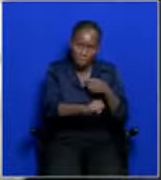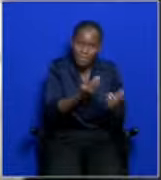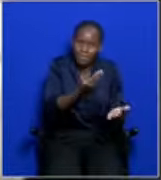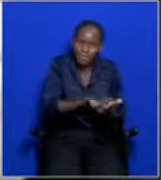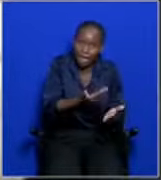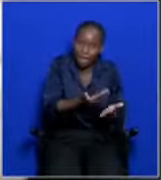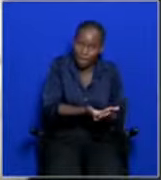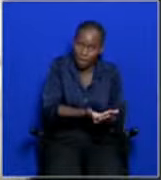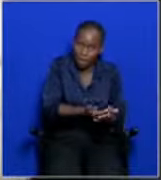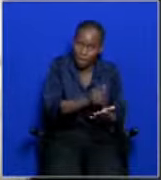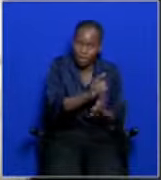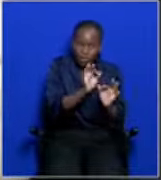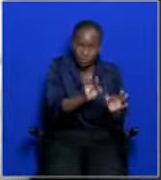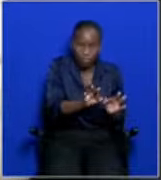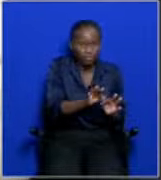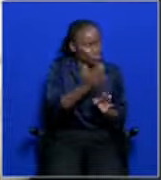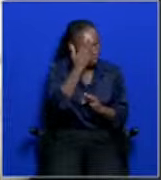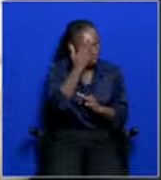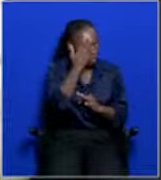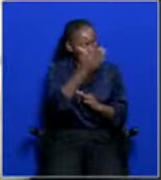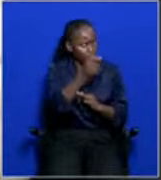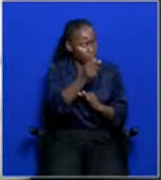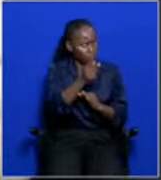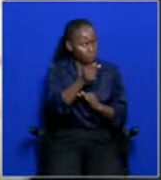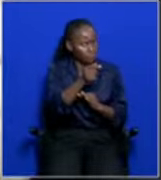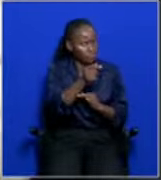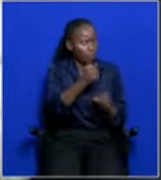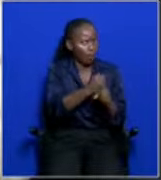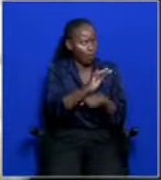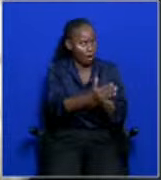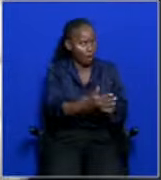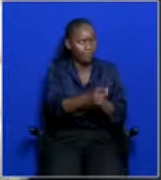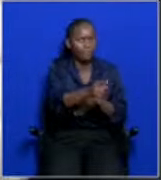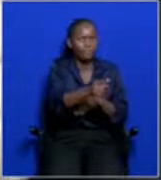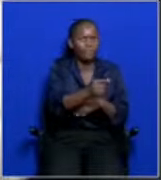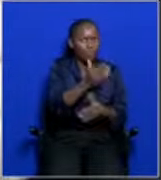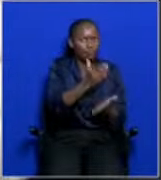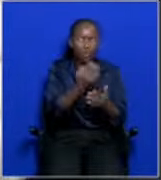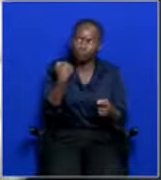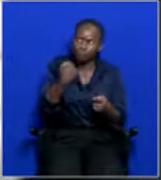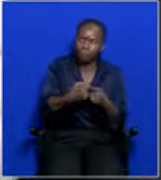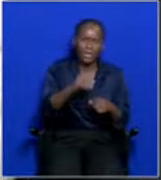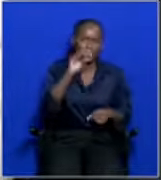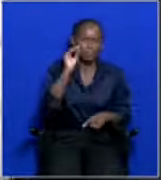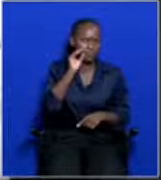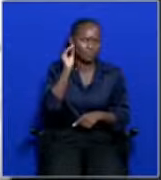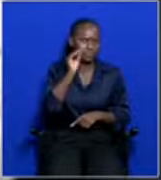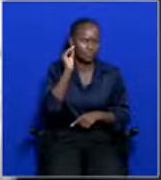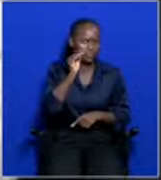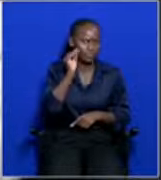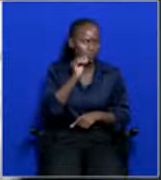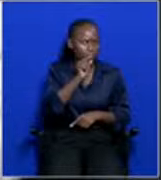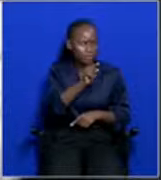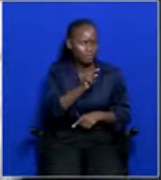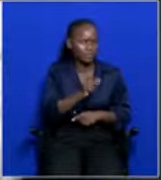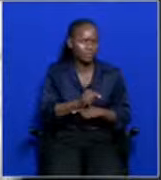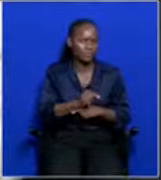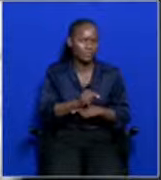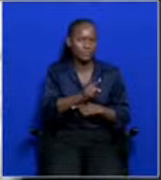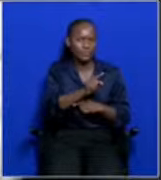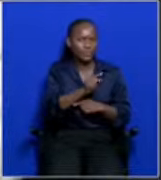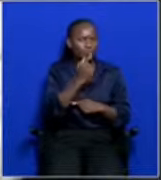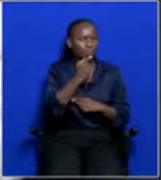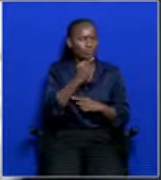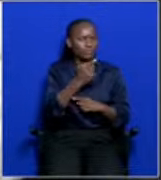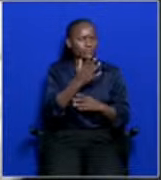Surely from experience, you should be to make your job easy, but for